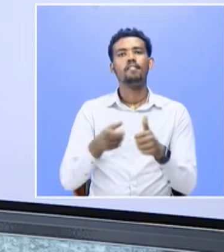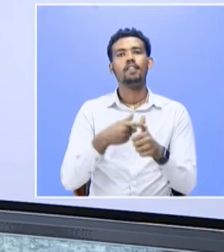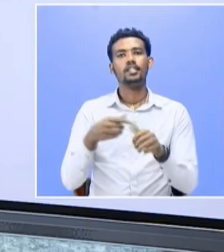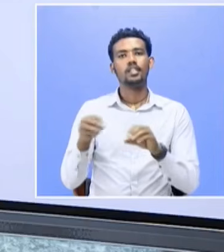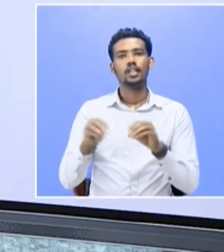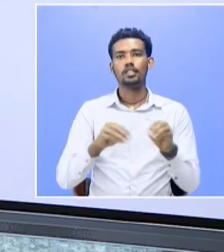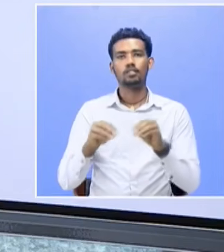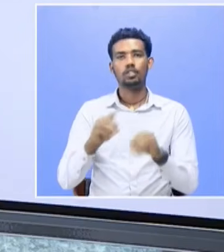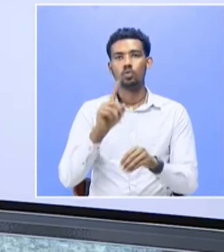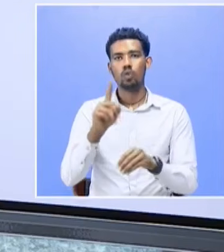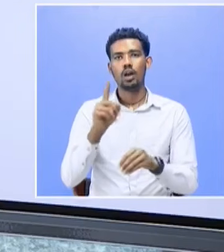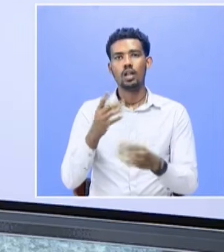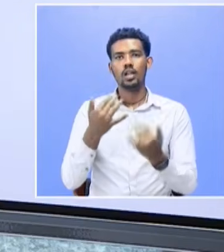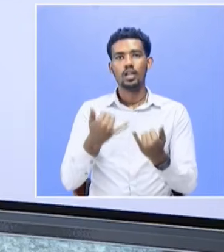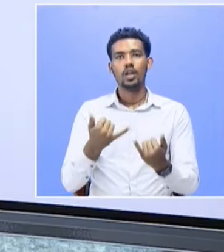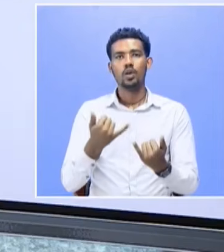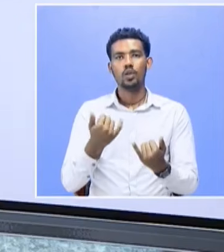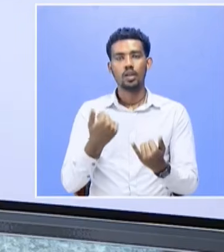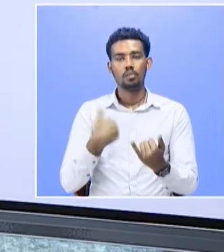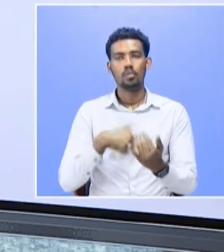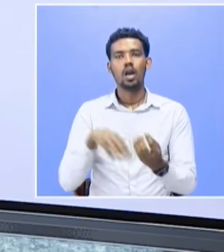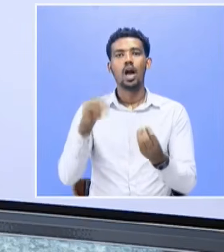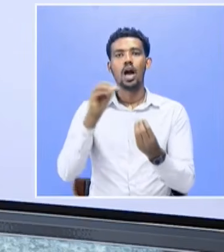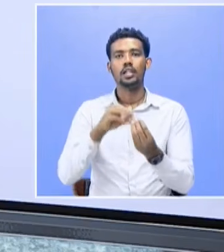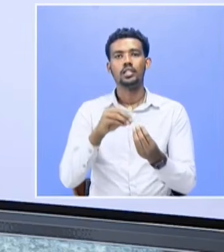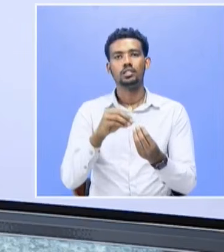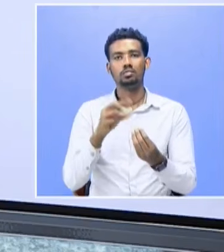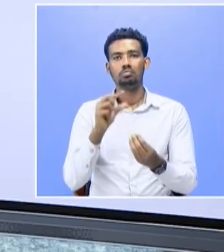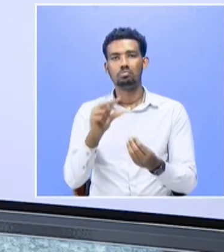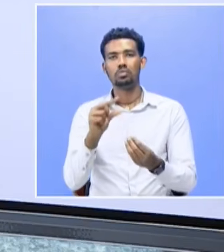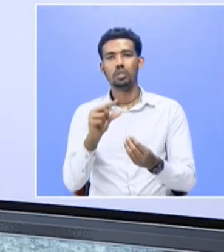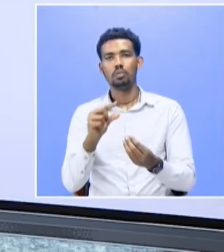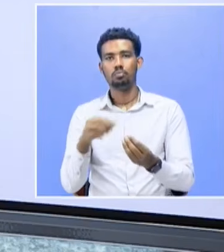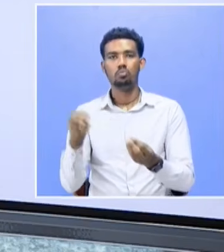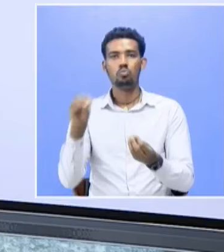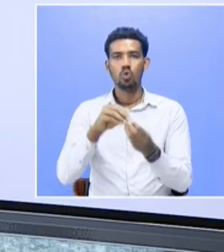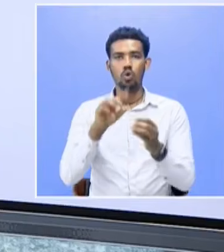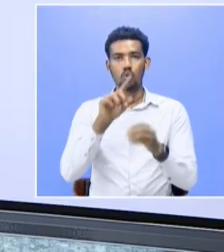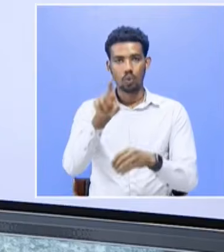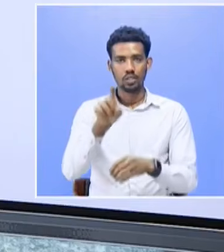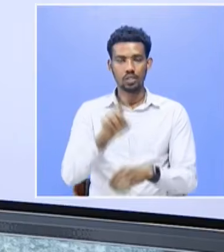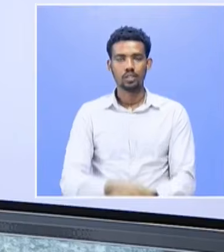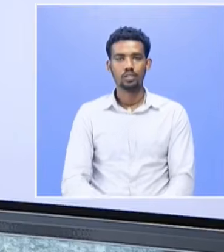Let me add some more question.